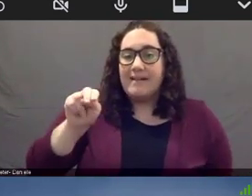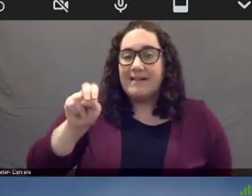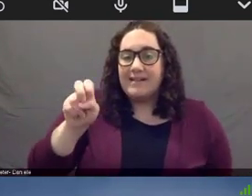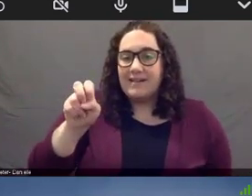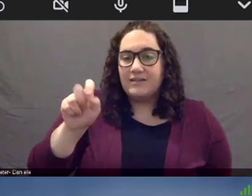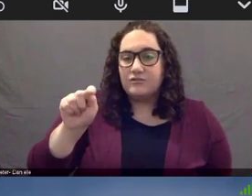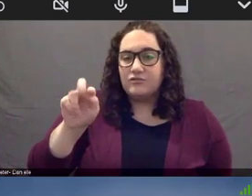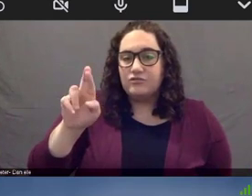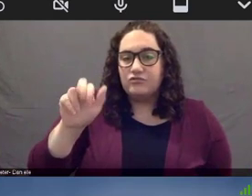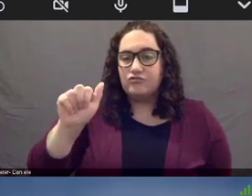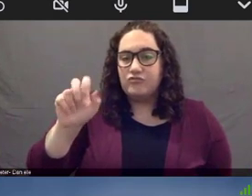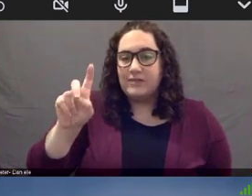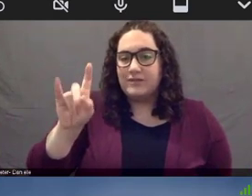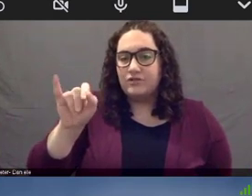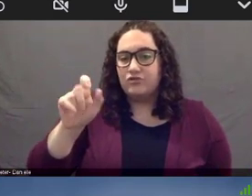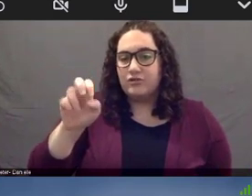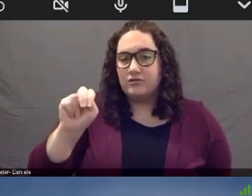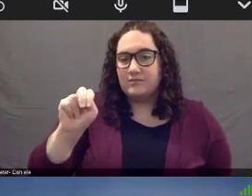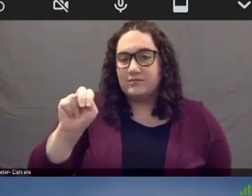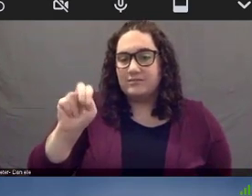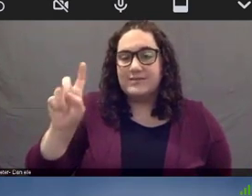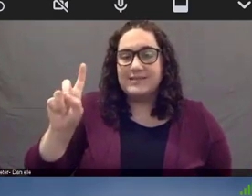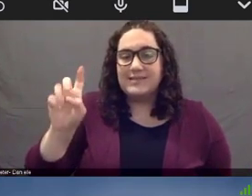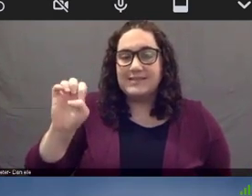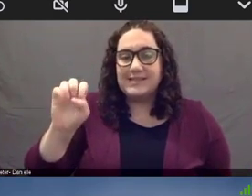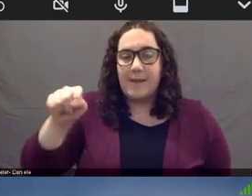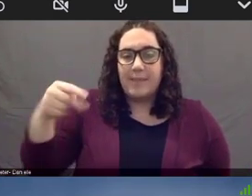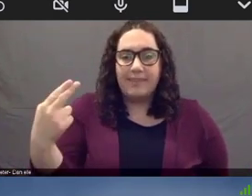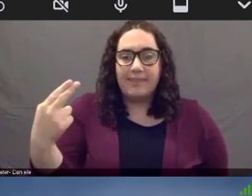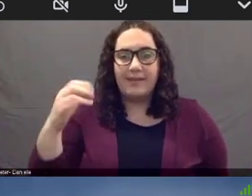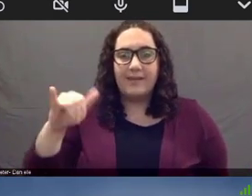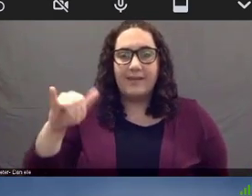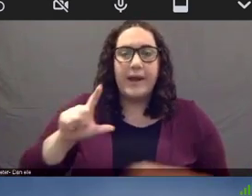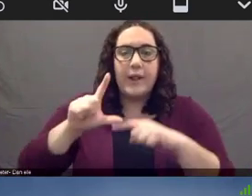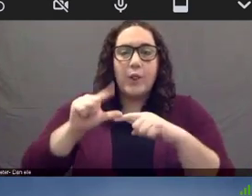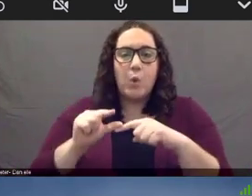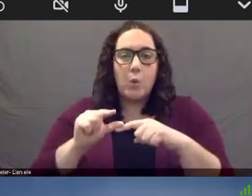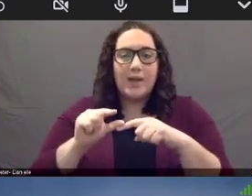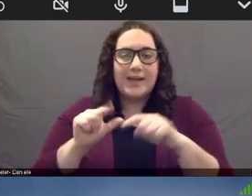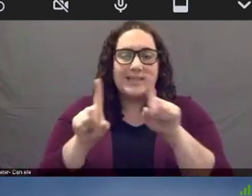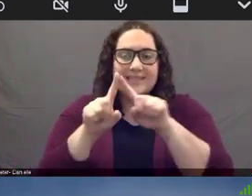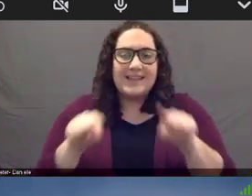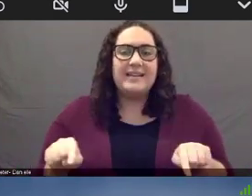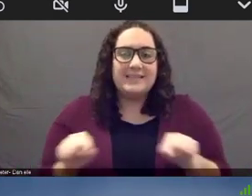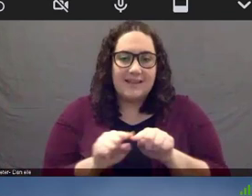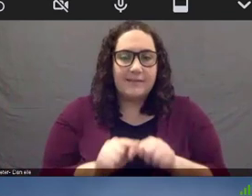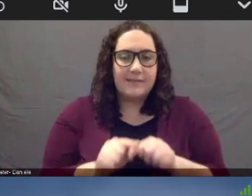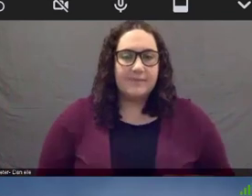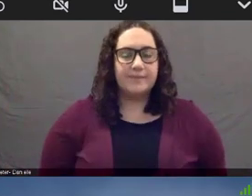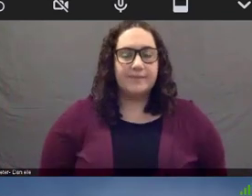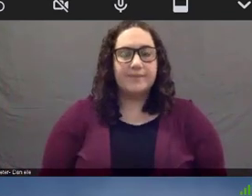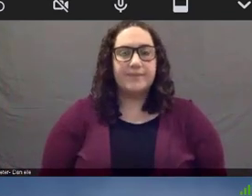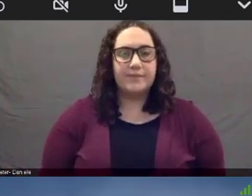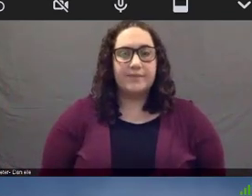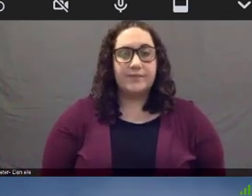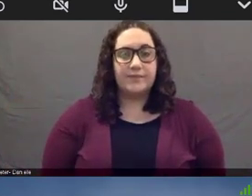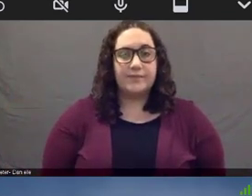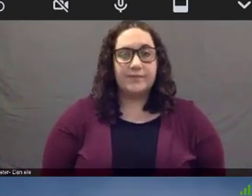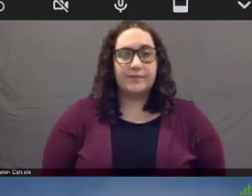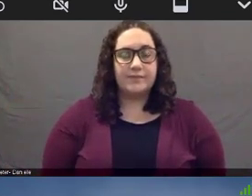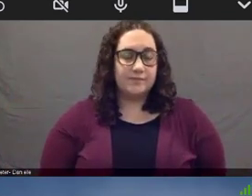And we want to make sure, I mean, it should be, if we get to this part of the flowchart, if it doesn't fit all three of these things, then